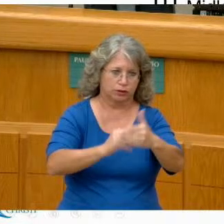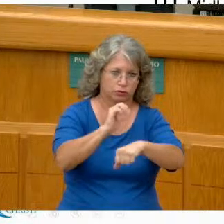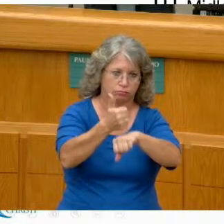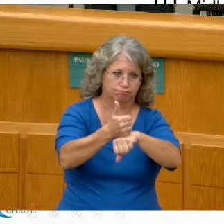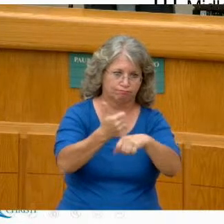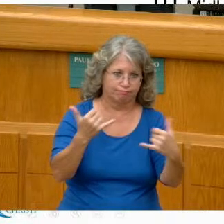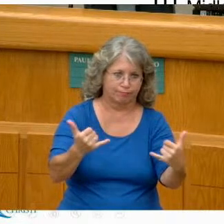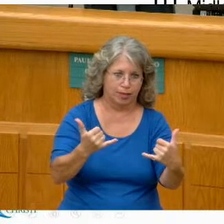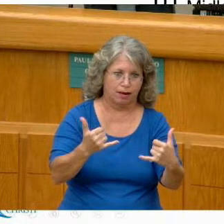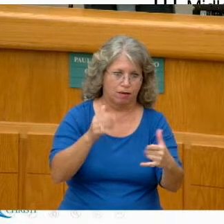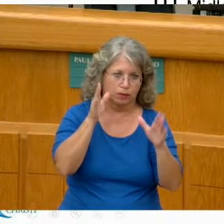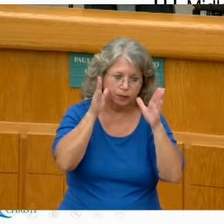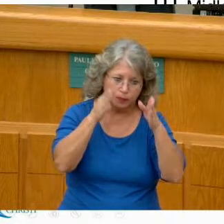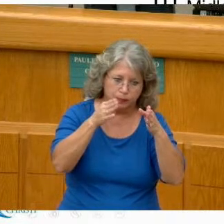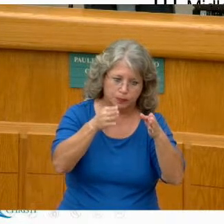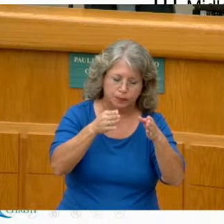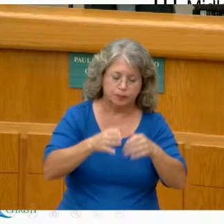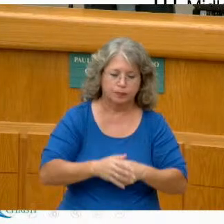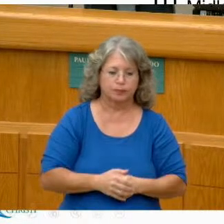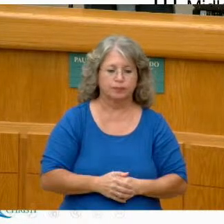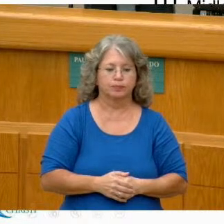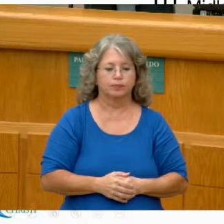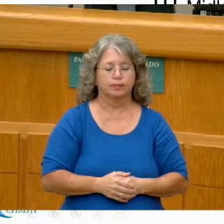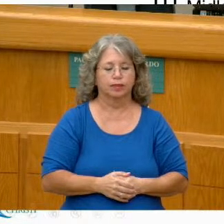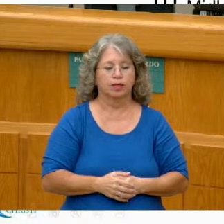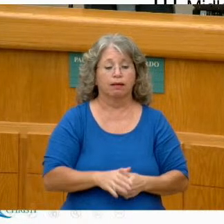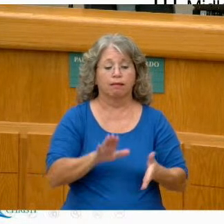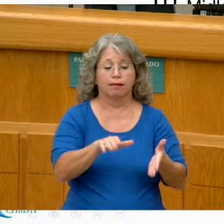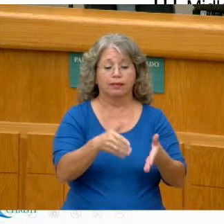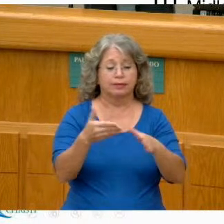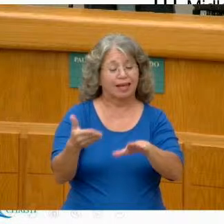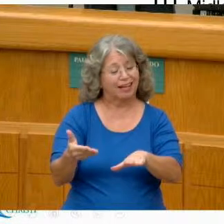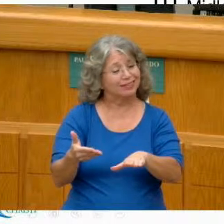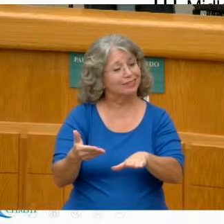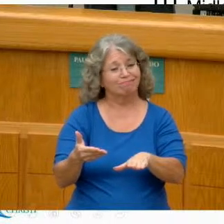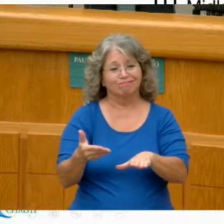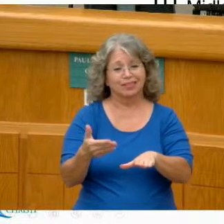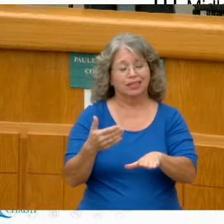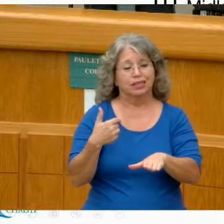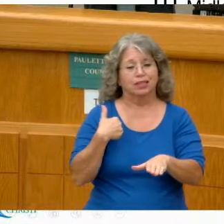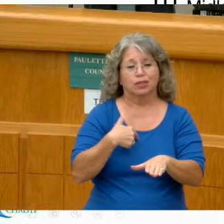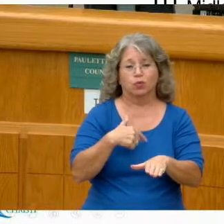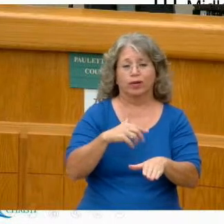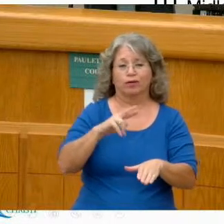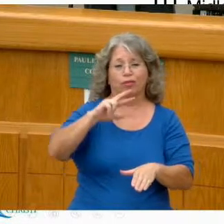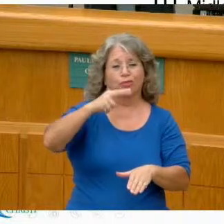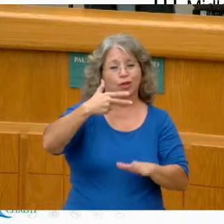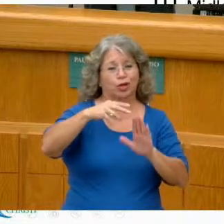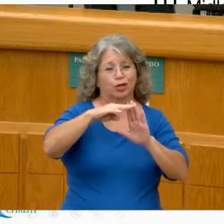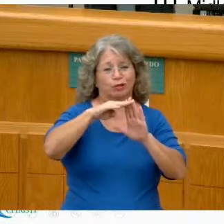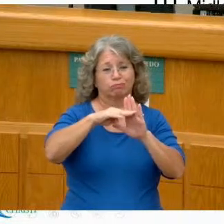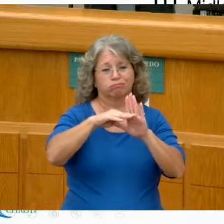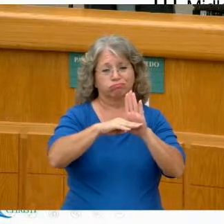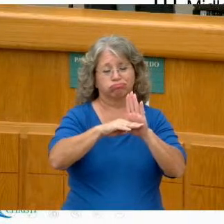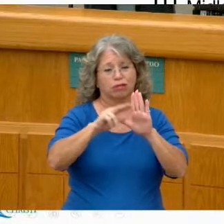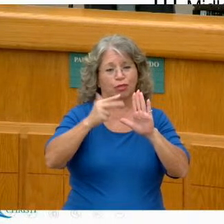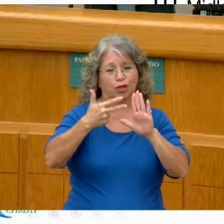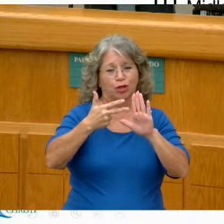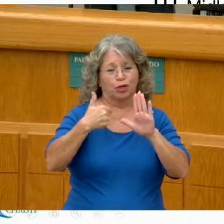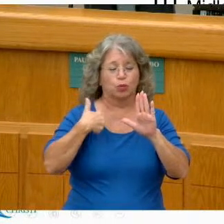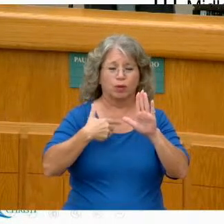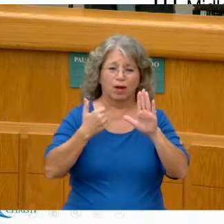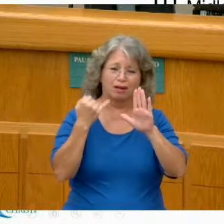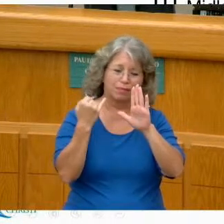Okay, fatalities, we're not faring quite as well. Fatalities, we're 3rd ranked right now, and we want to be last ranked. I want to remind